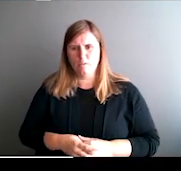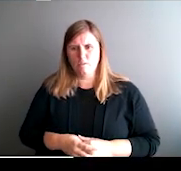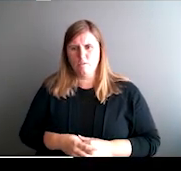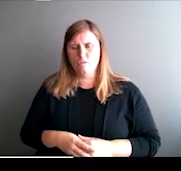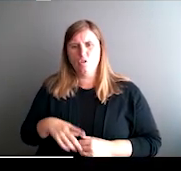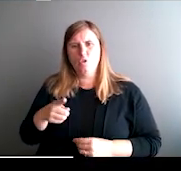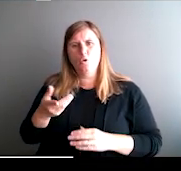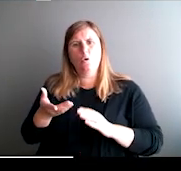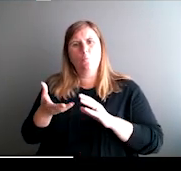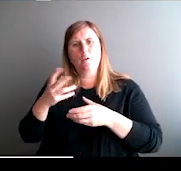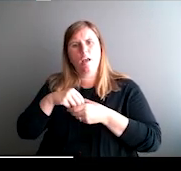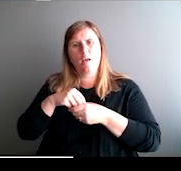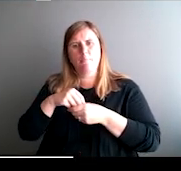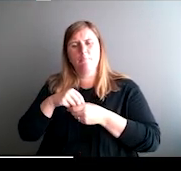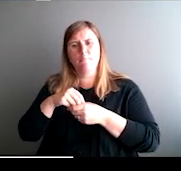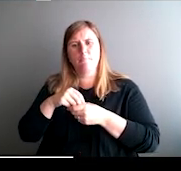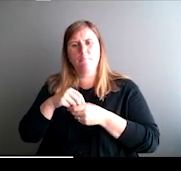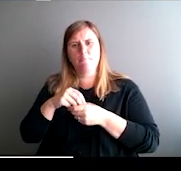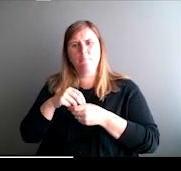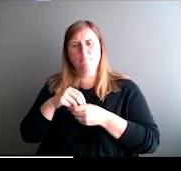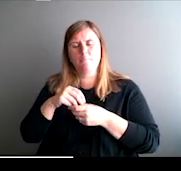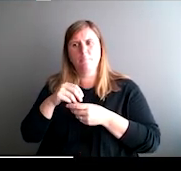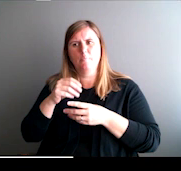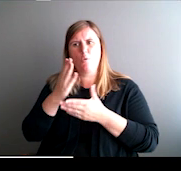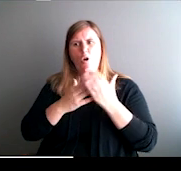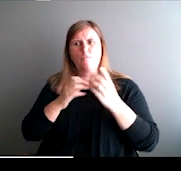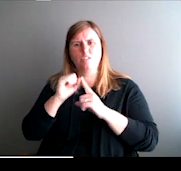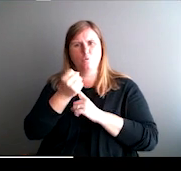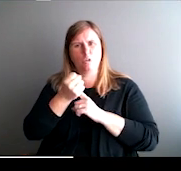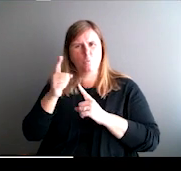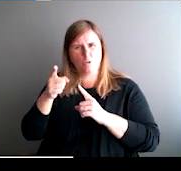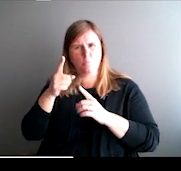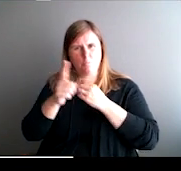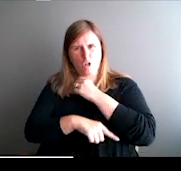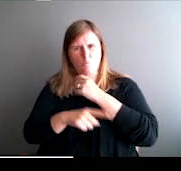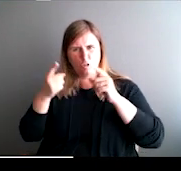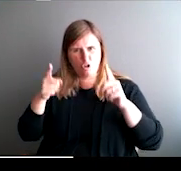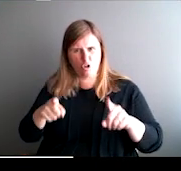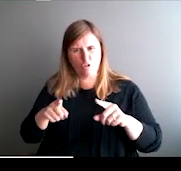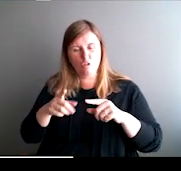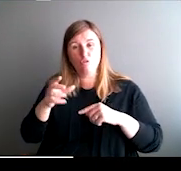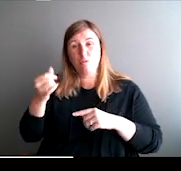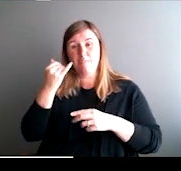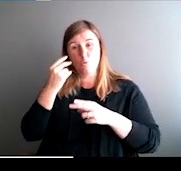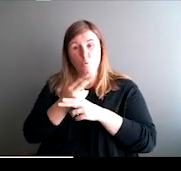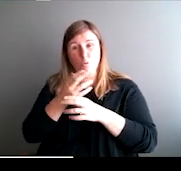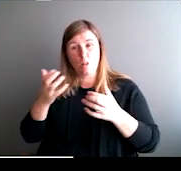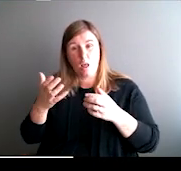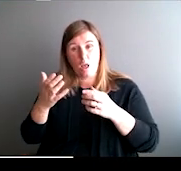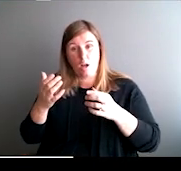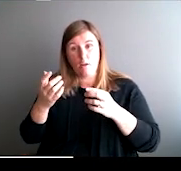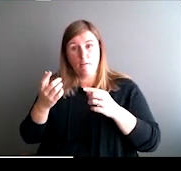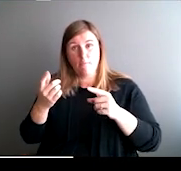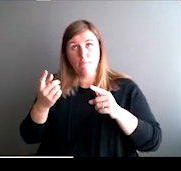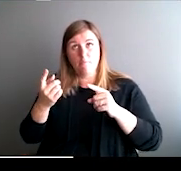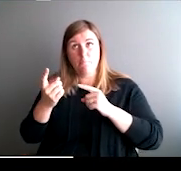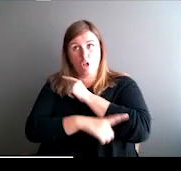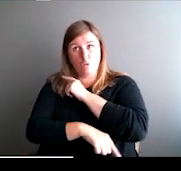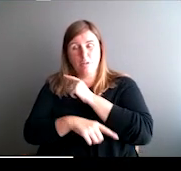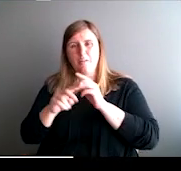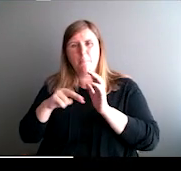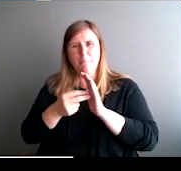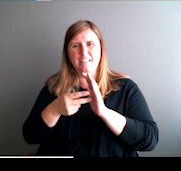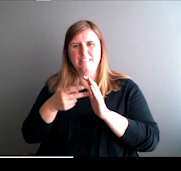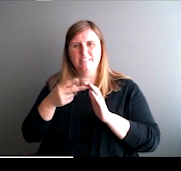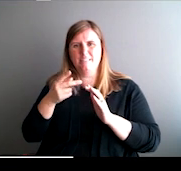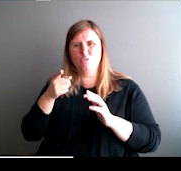part of the circumstance where the punishment occurs. So if you're using a lot of punishment, you may become a warning signal. I don't want